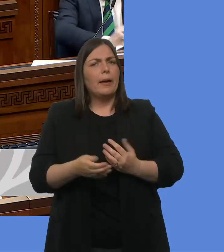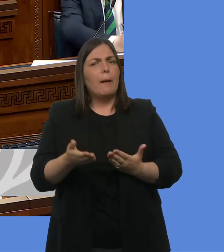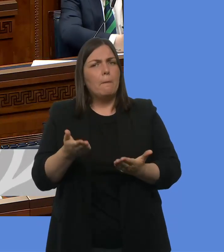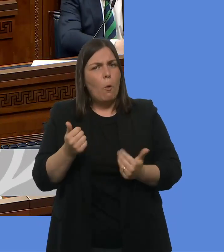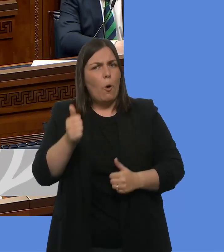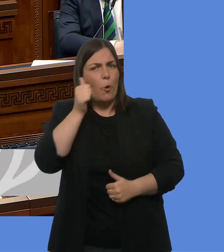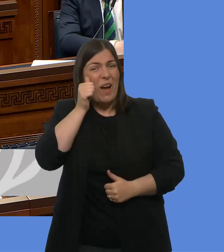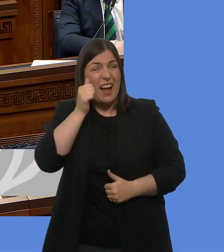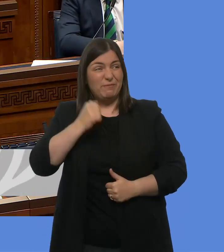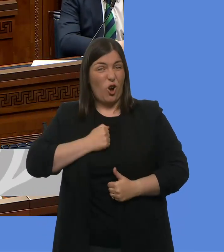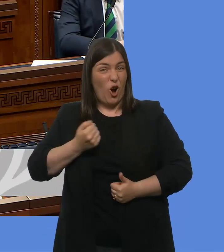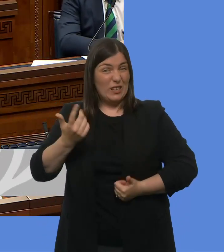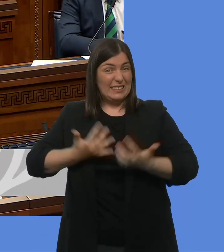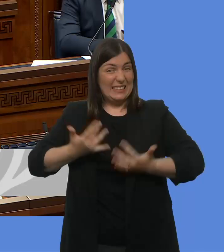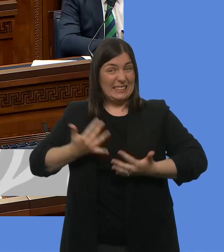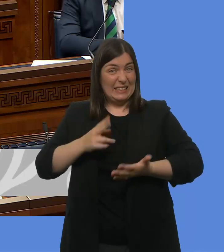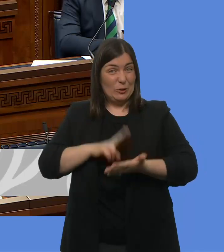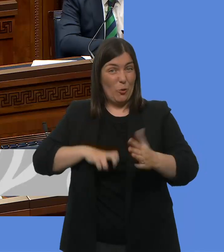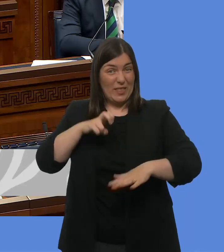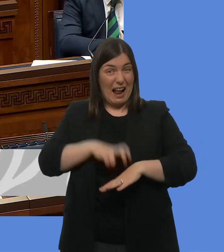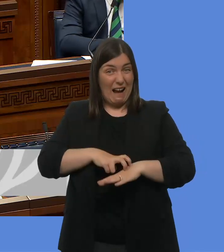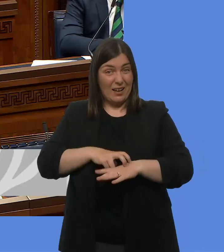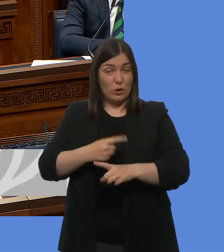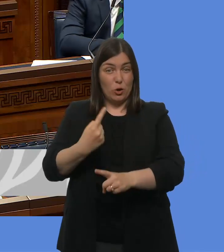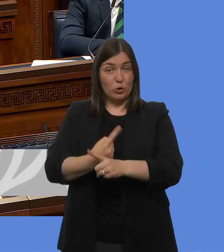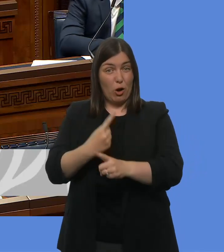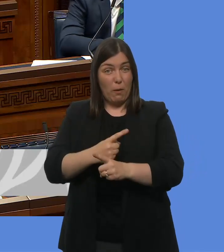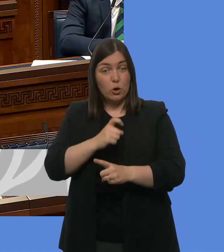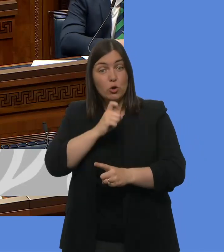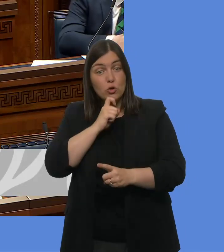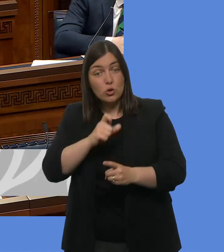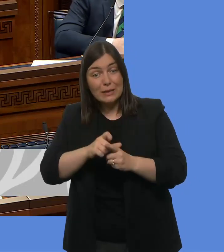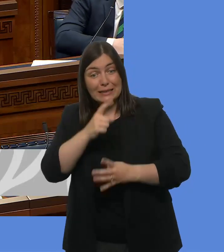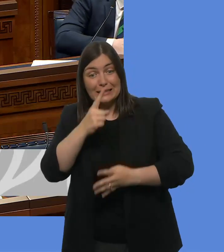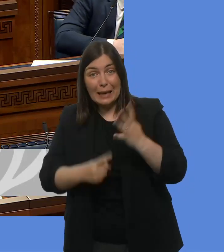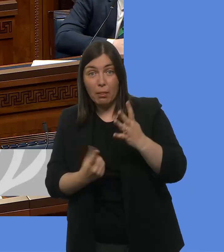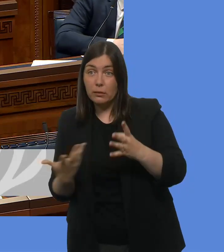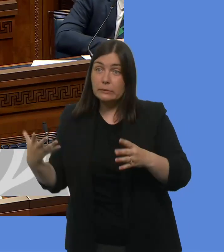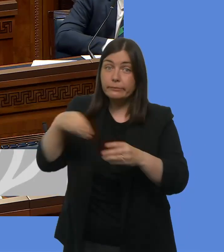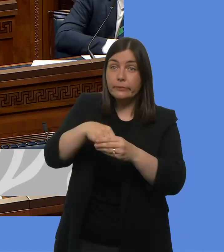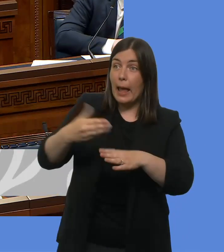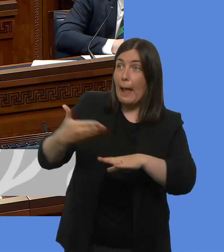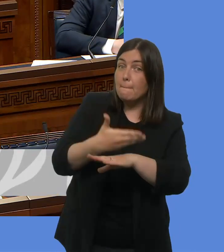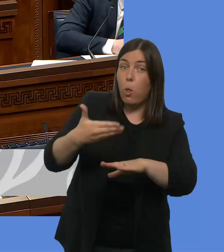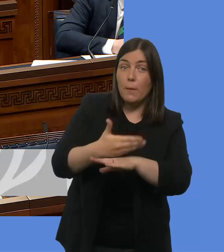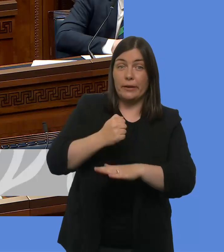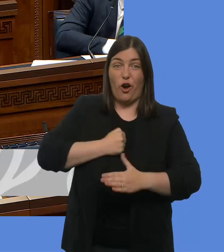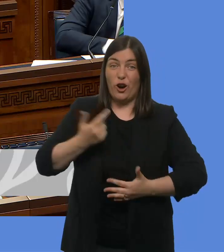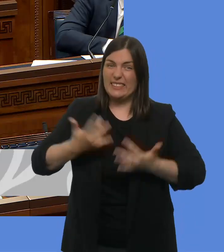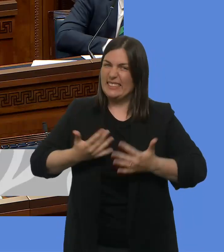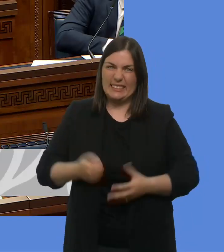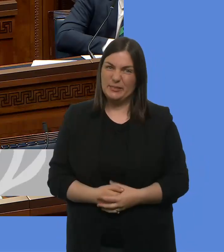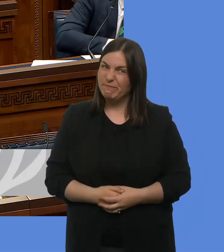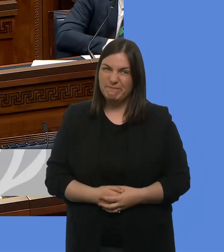stats we have in Northern Ireland for employment of people with a disability from the full range of disabilities, and this also